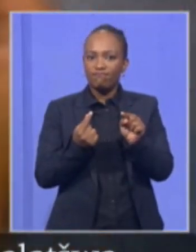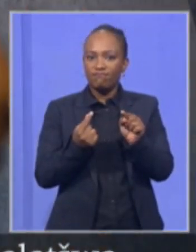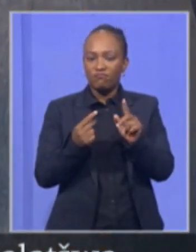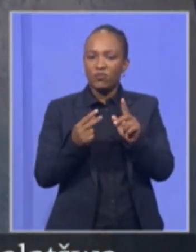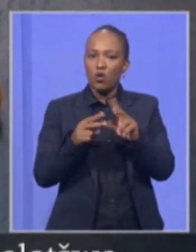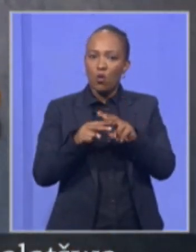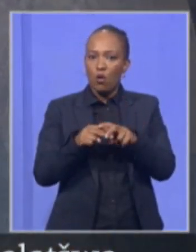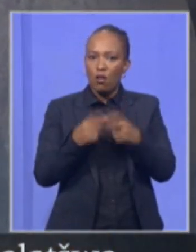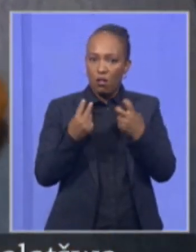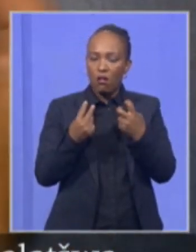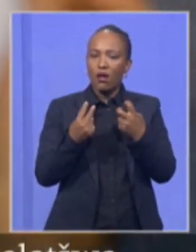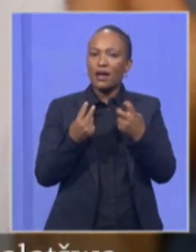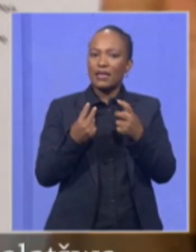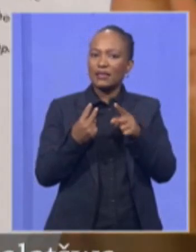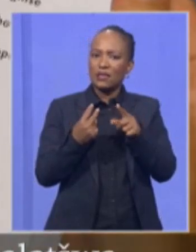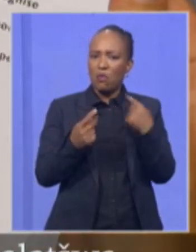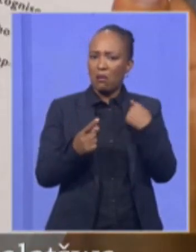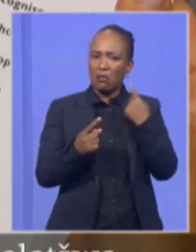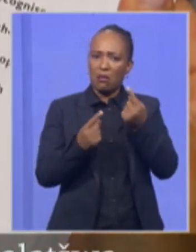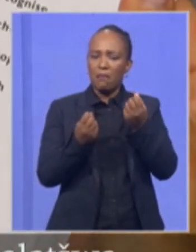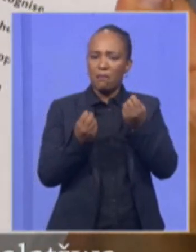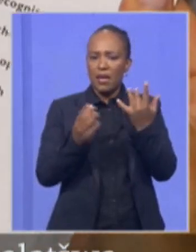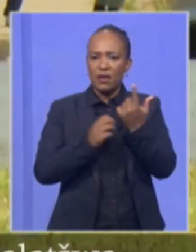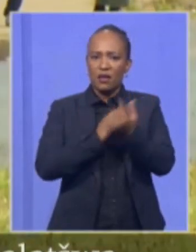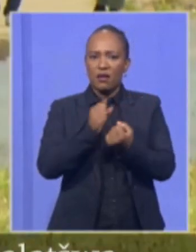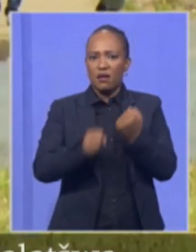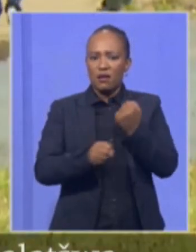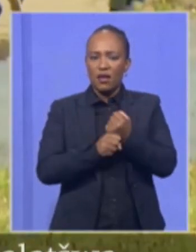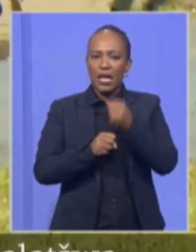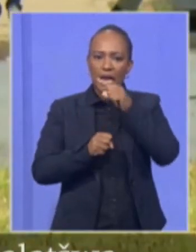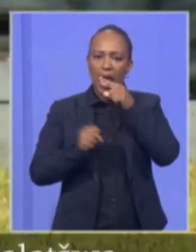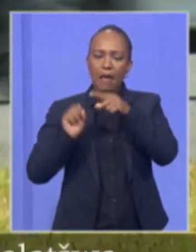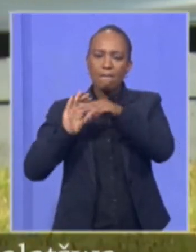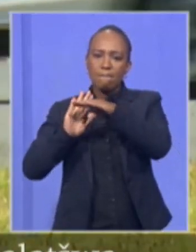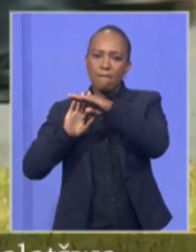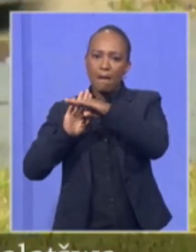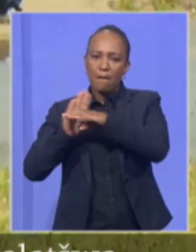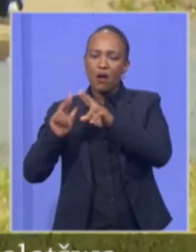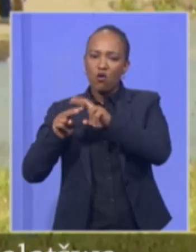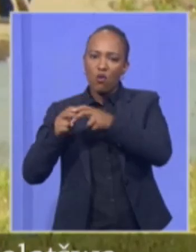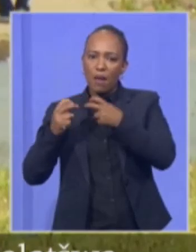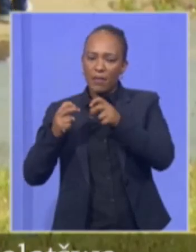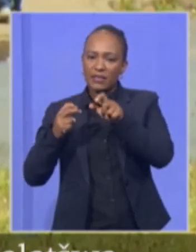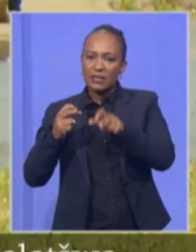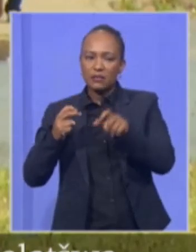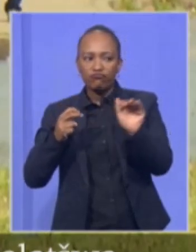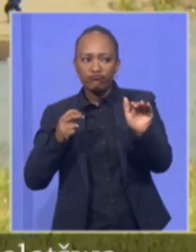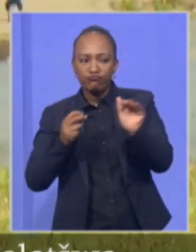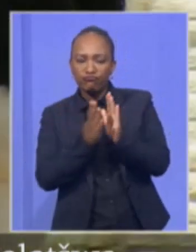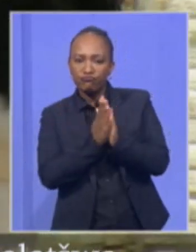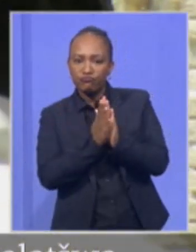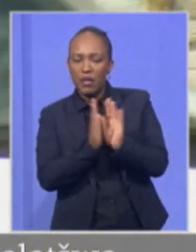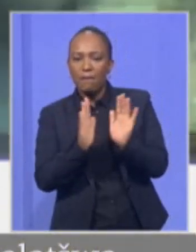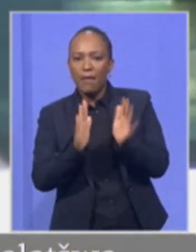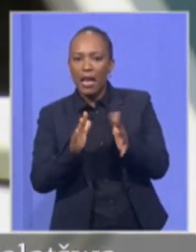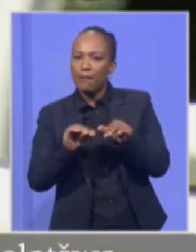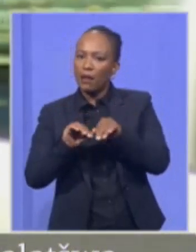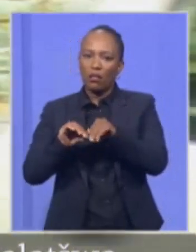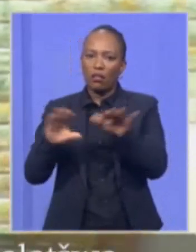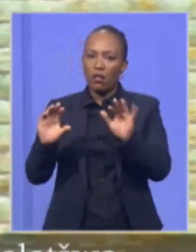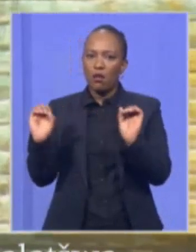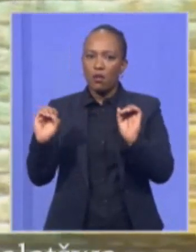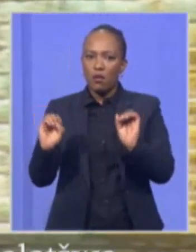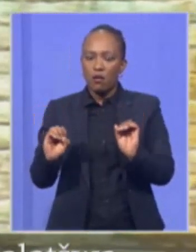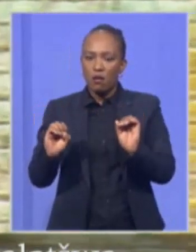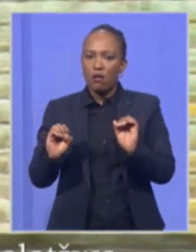le bokhuto. Ke mengwaga bjalo maina a ba dira mašula ao a hwetšagala fela ka dikgopelo ga bjale ke ba dira mašula